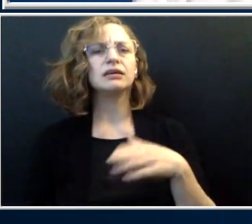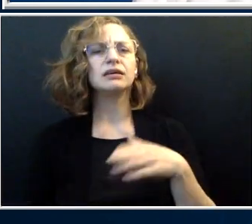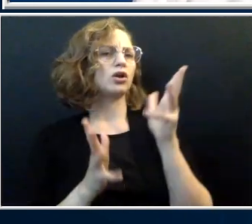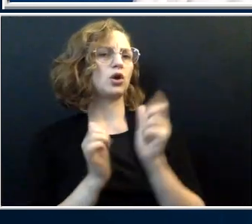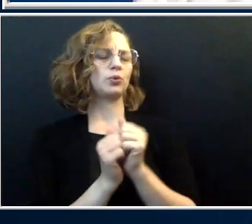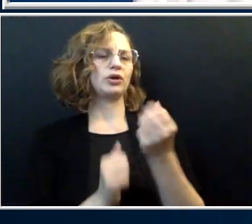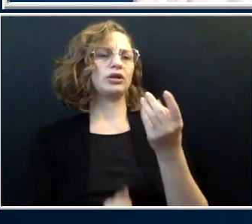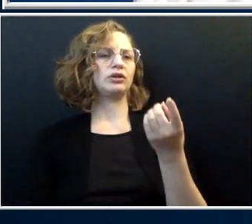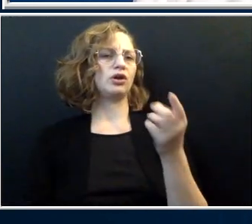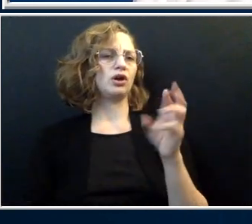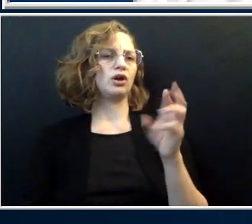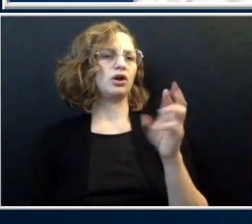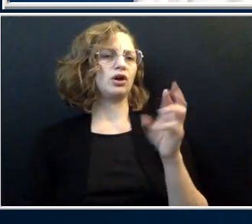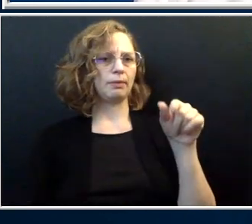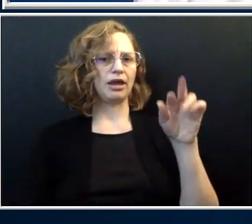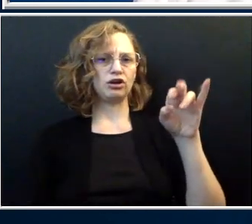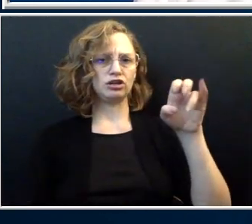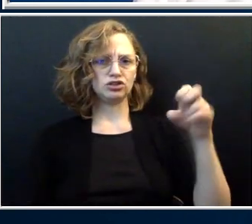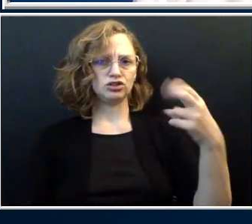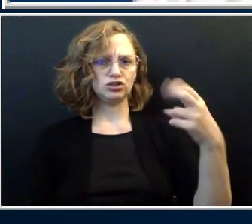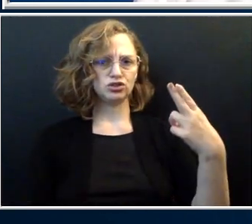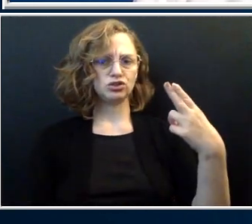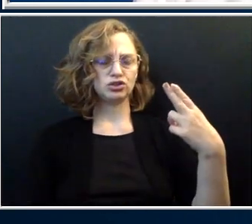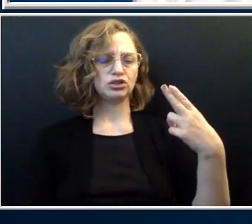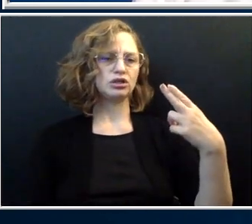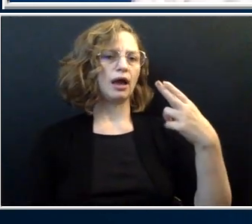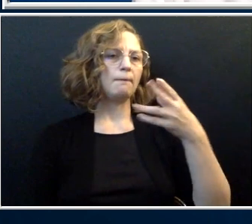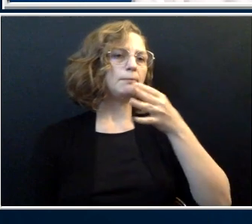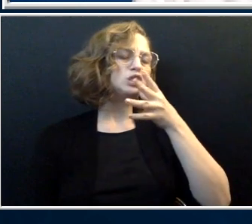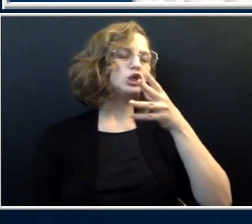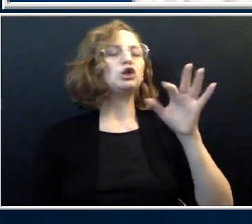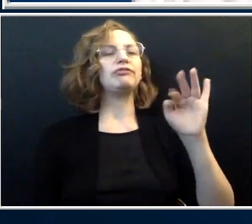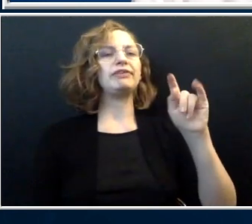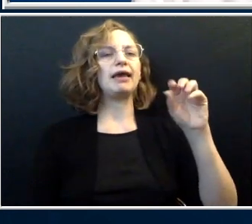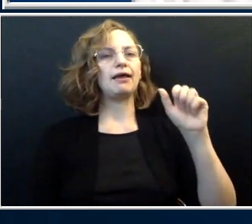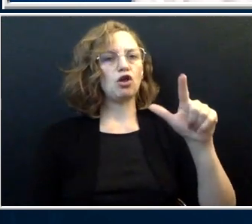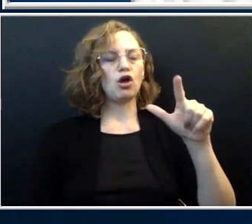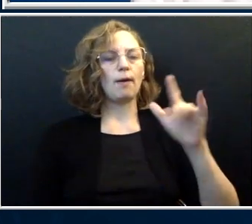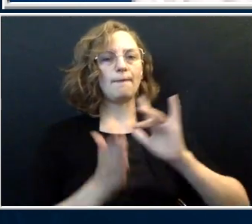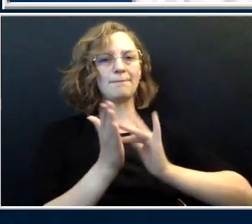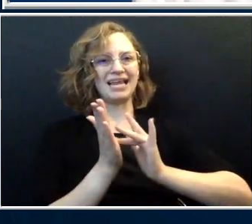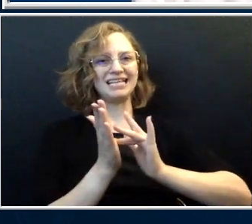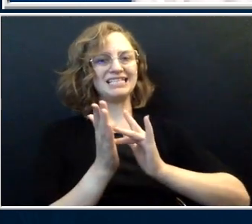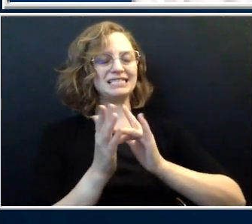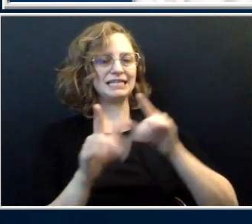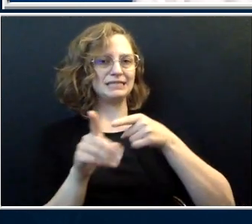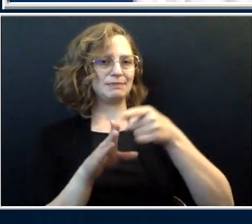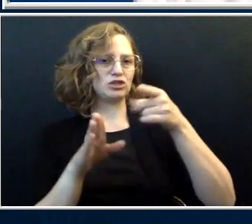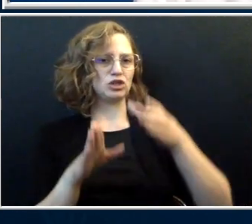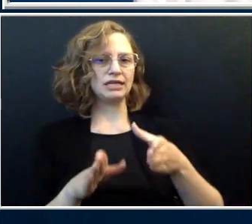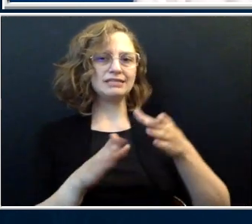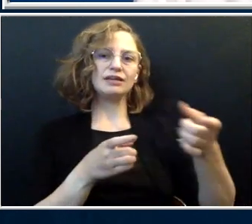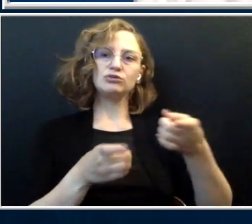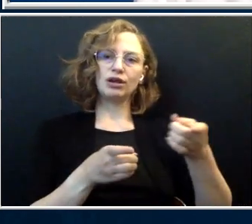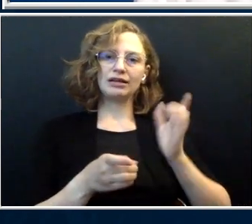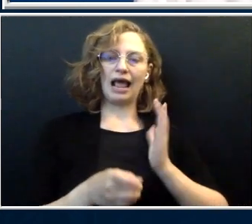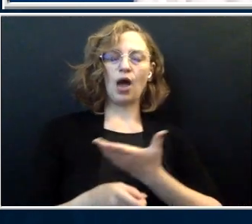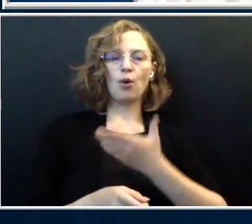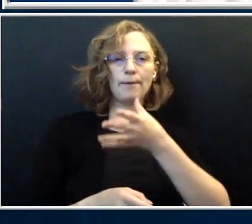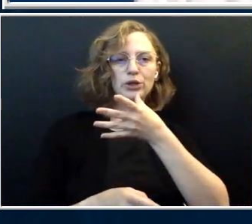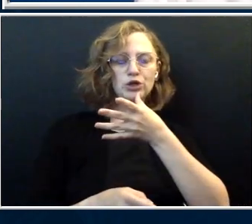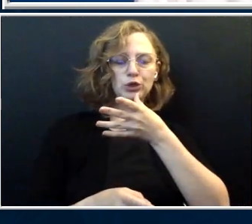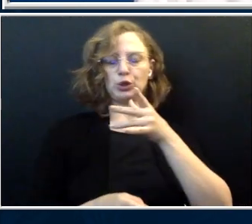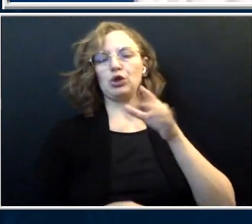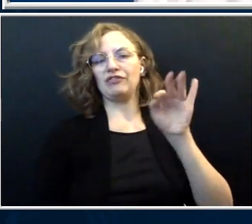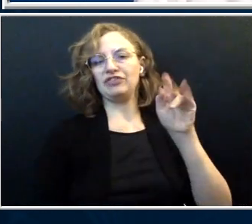fetal medicine specialist and the health system's director of maternal fetal medicine. That's the type of medicine that takes care of women when they are really